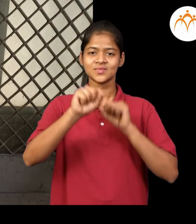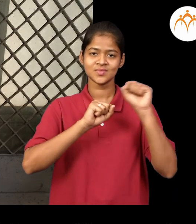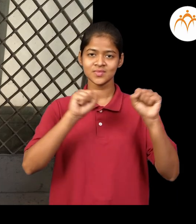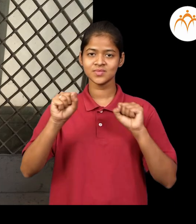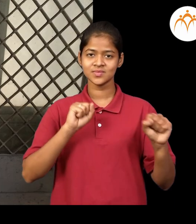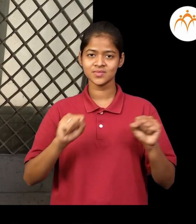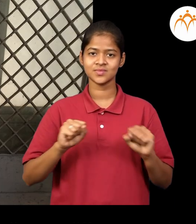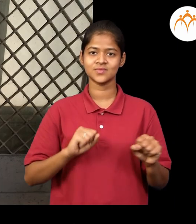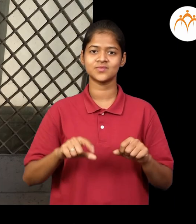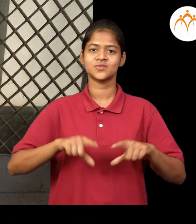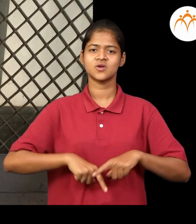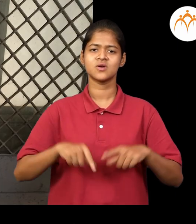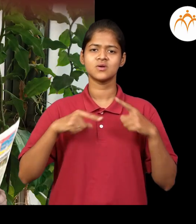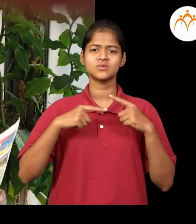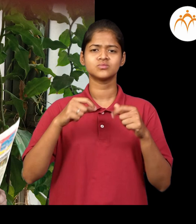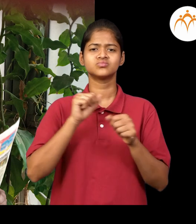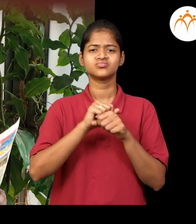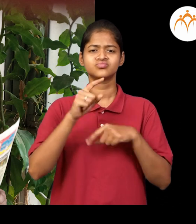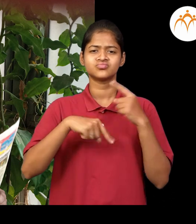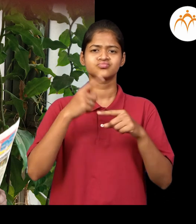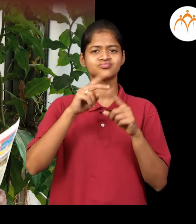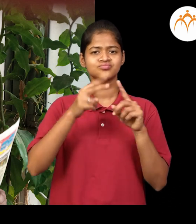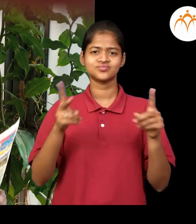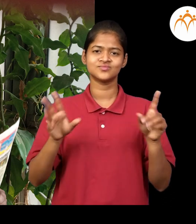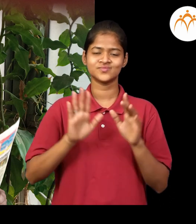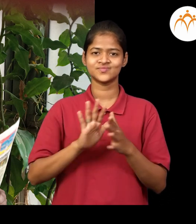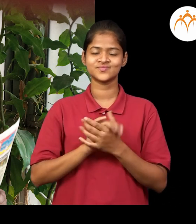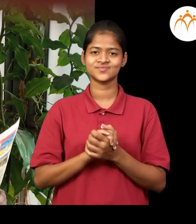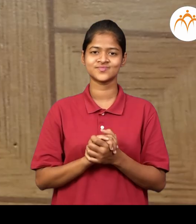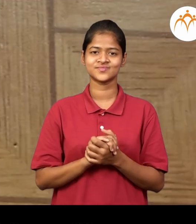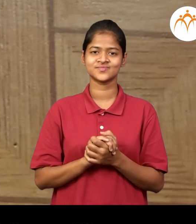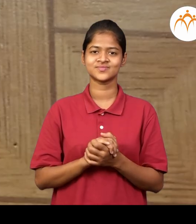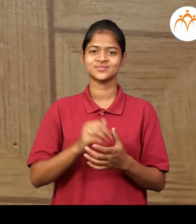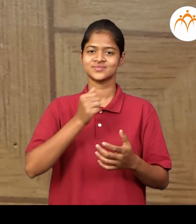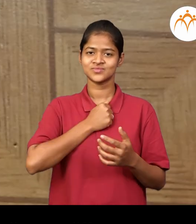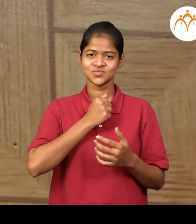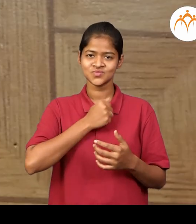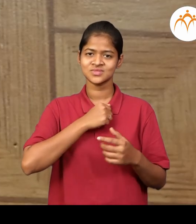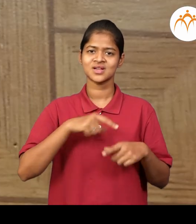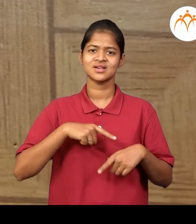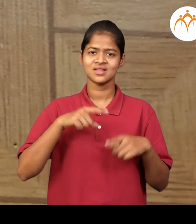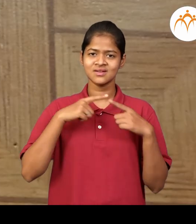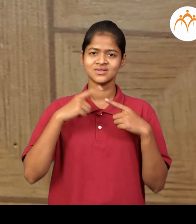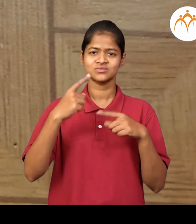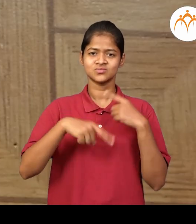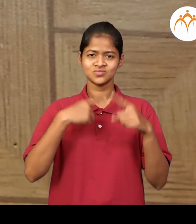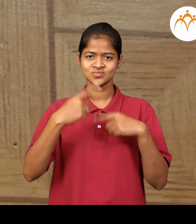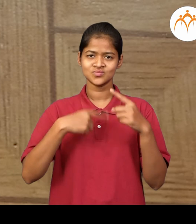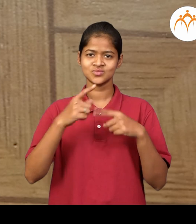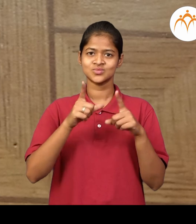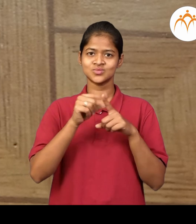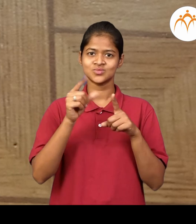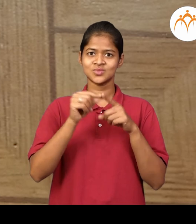that everyone follows a different routine. We tried to describe